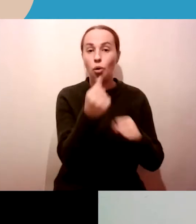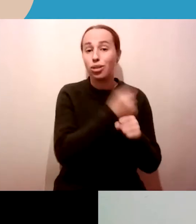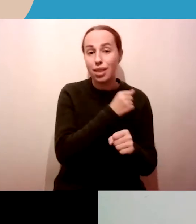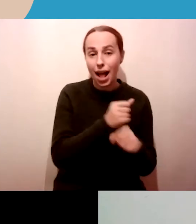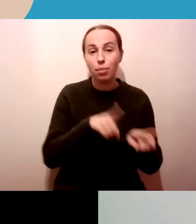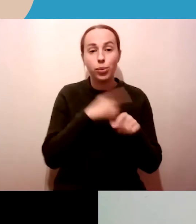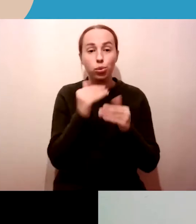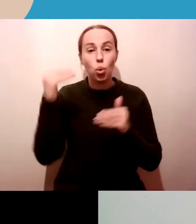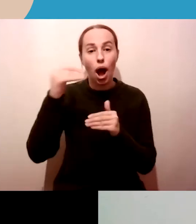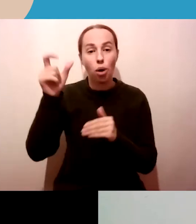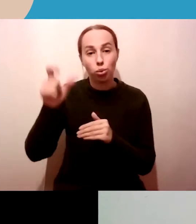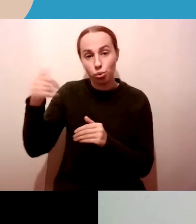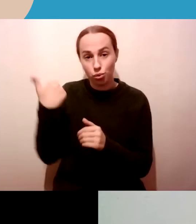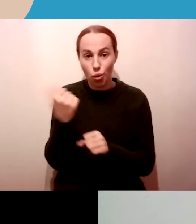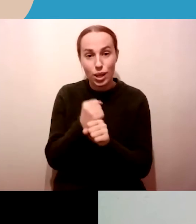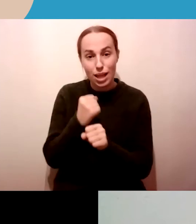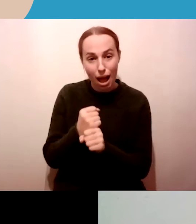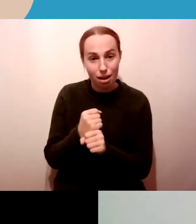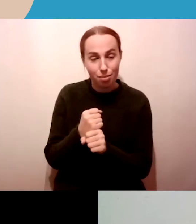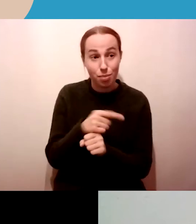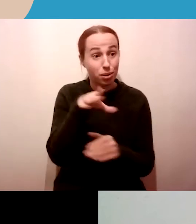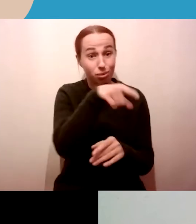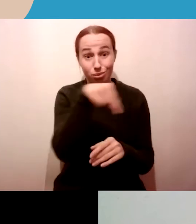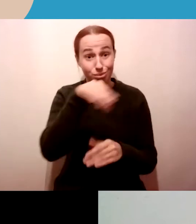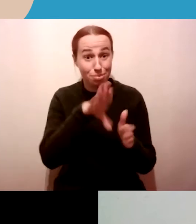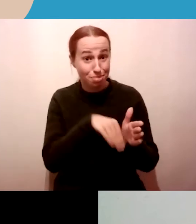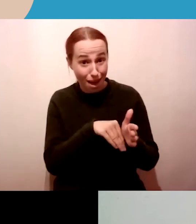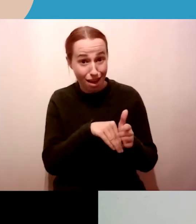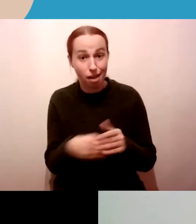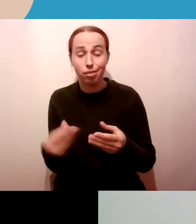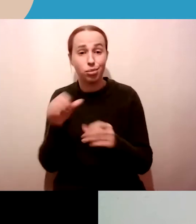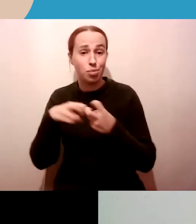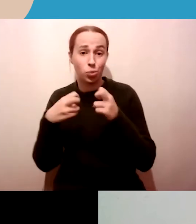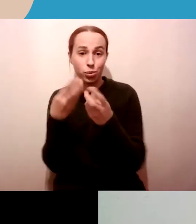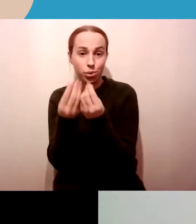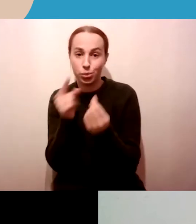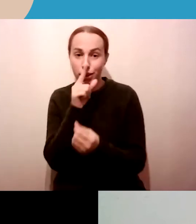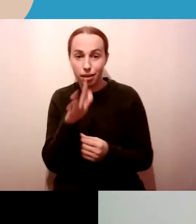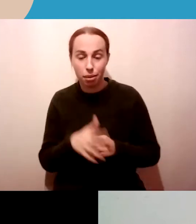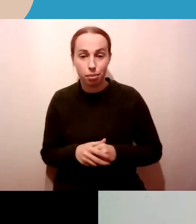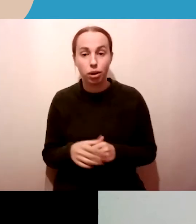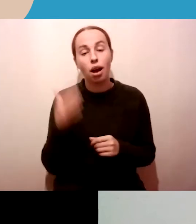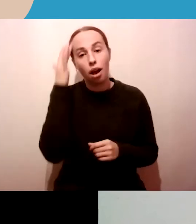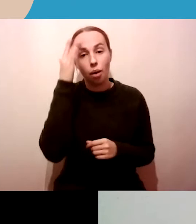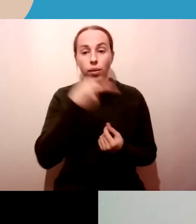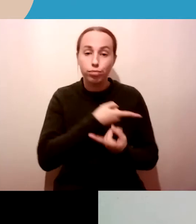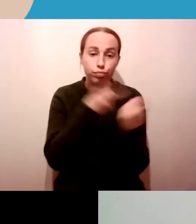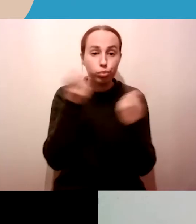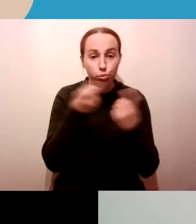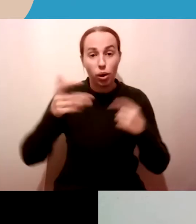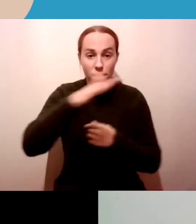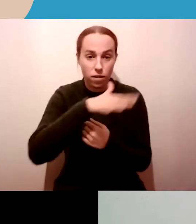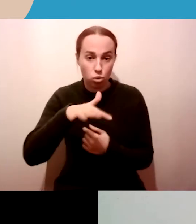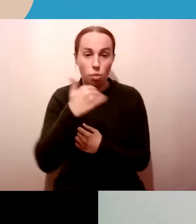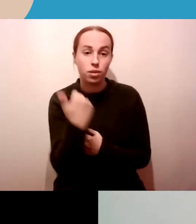Schools have to work consistently, including the adults, and I think that publicizing campaigns